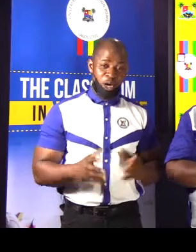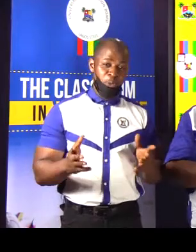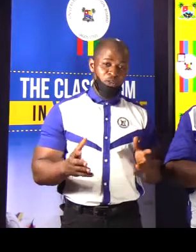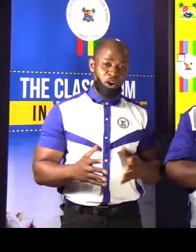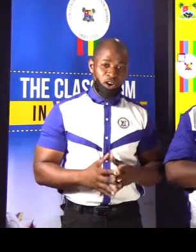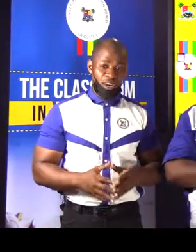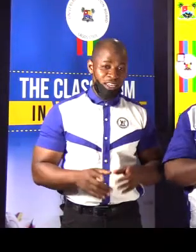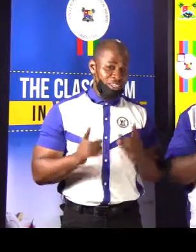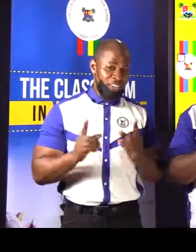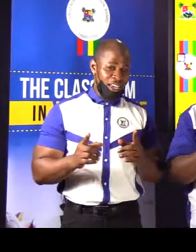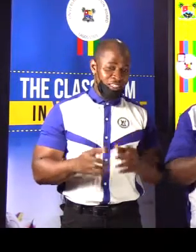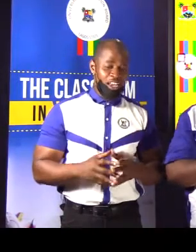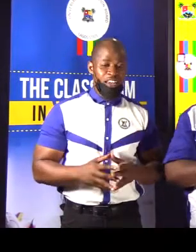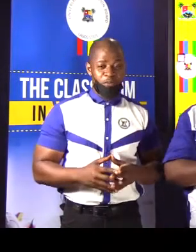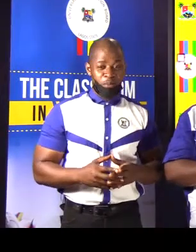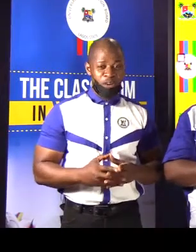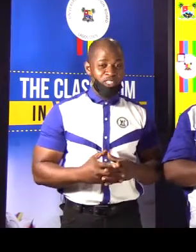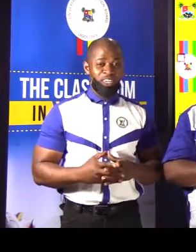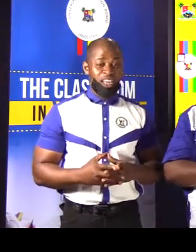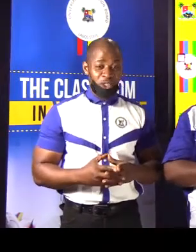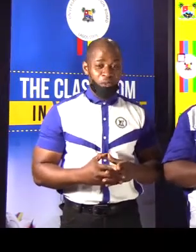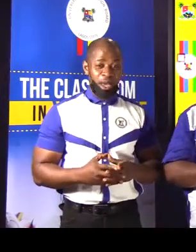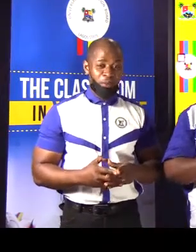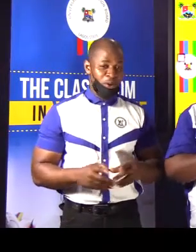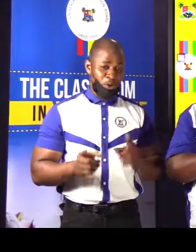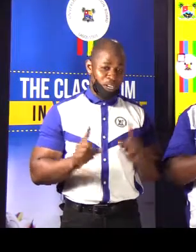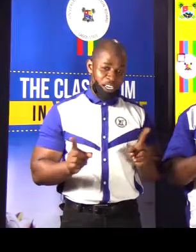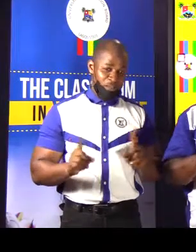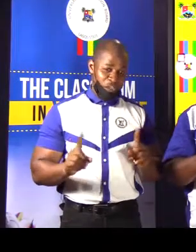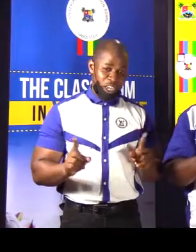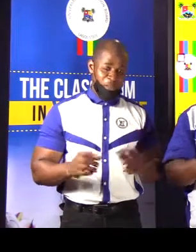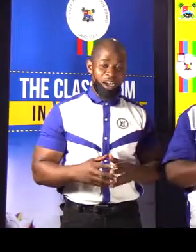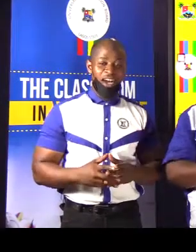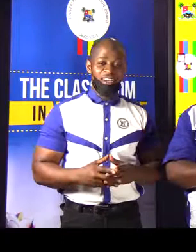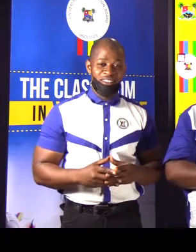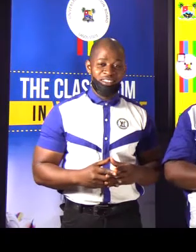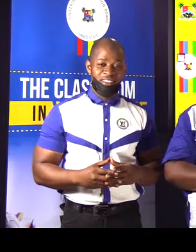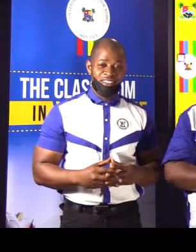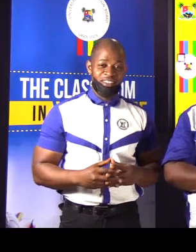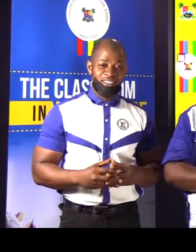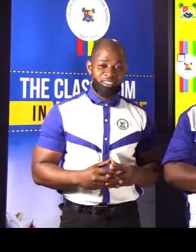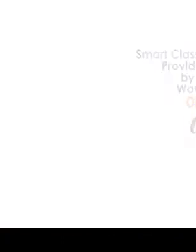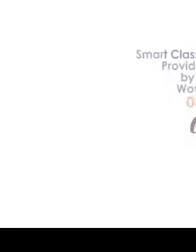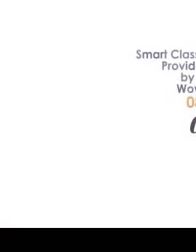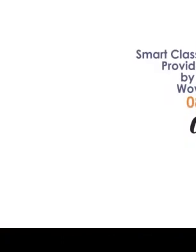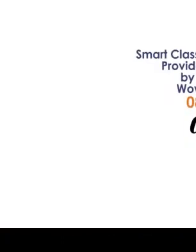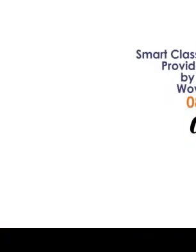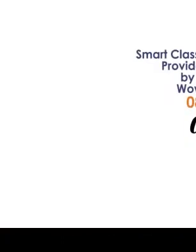But above all, Stay safe. because at La Subeb, We leave no child behind.